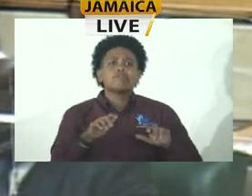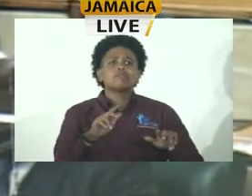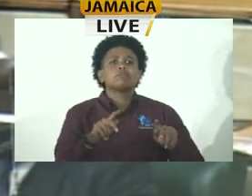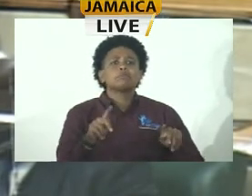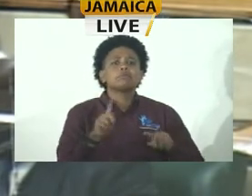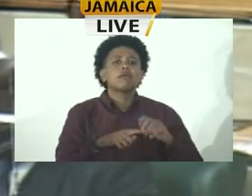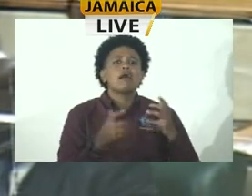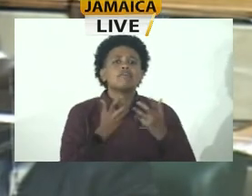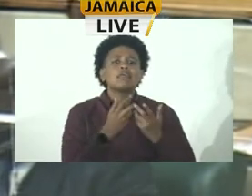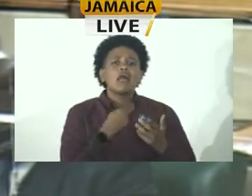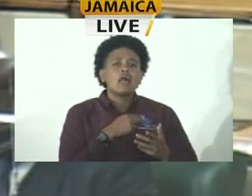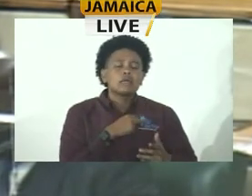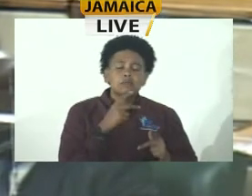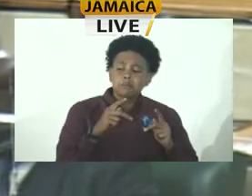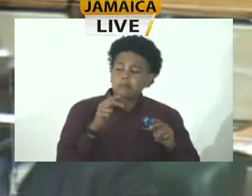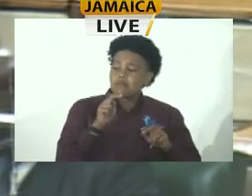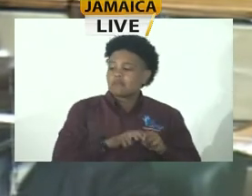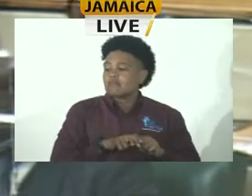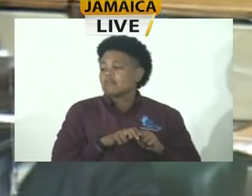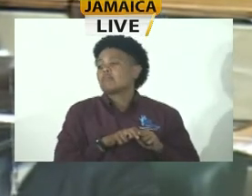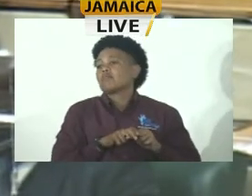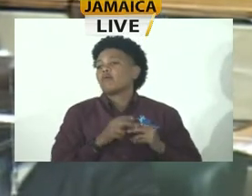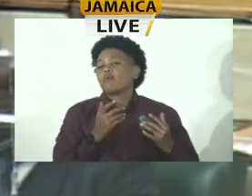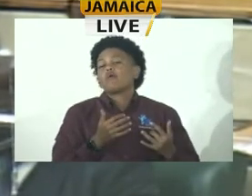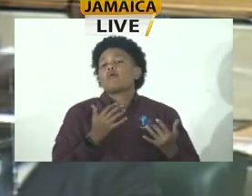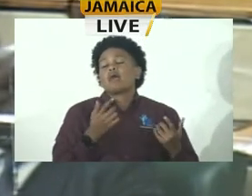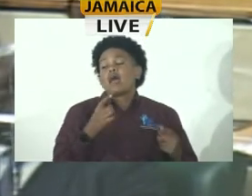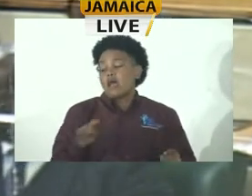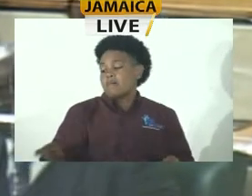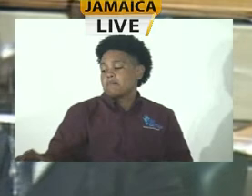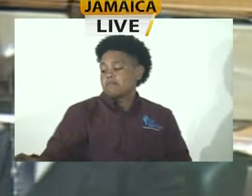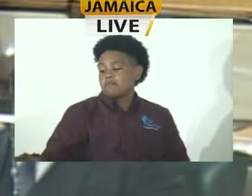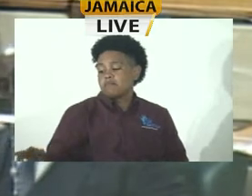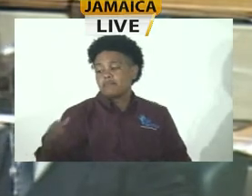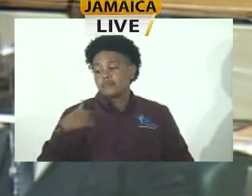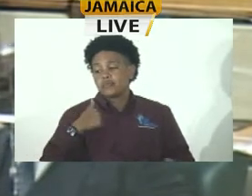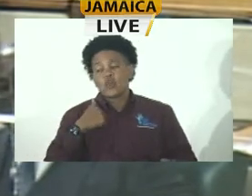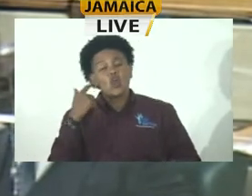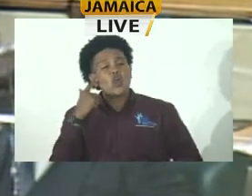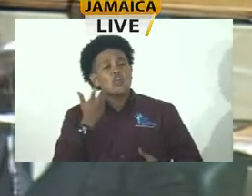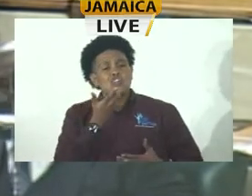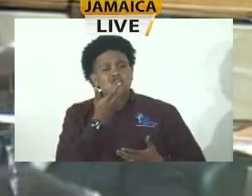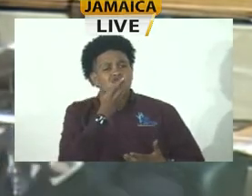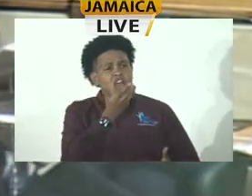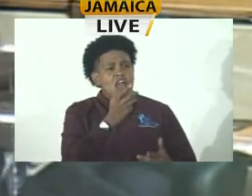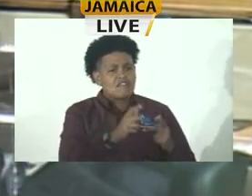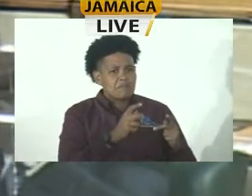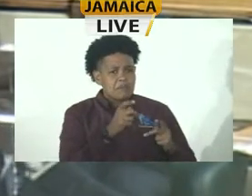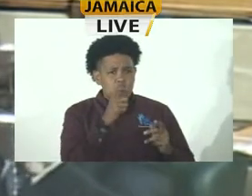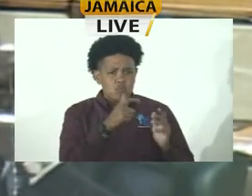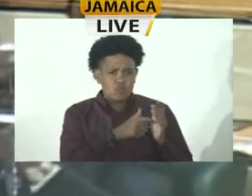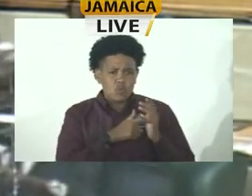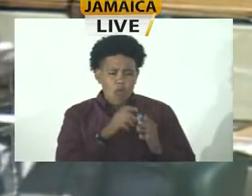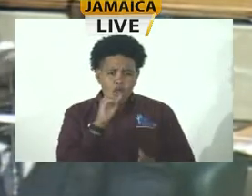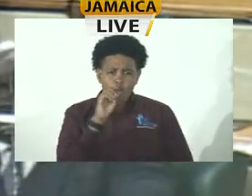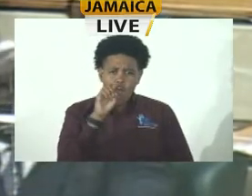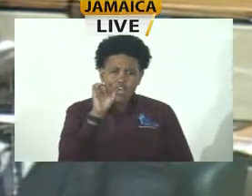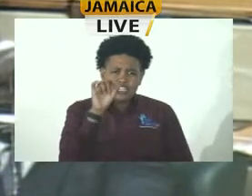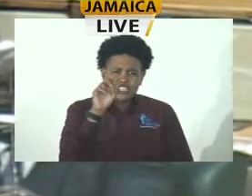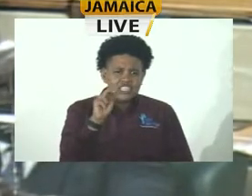areas we heard the cry of patients requiring oxygen and could not